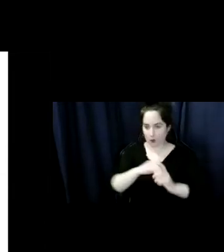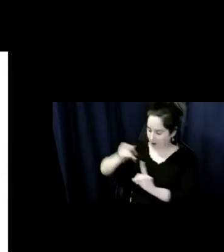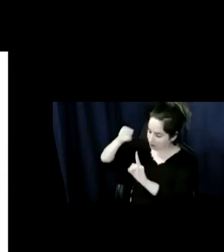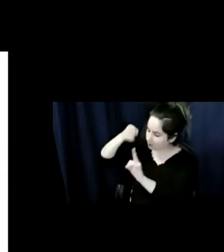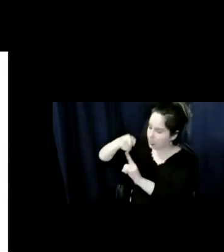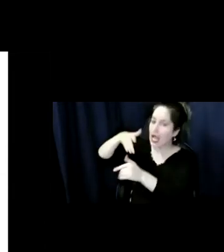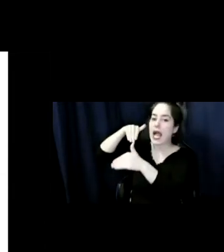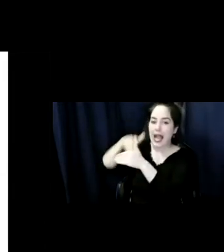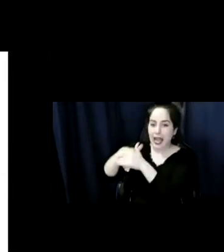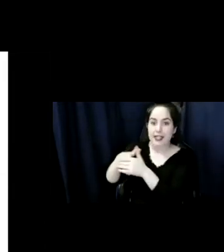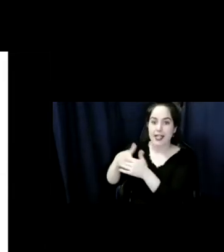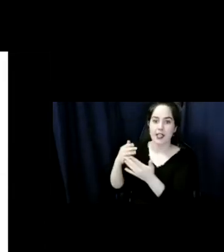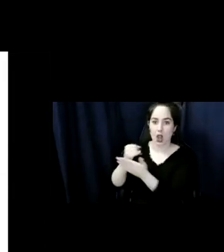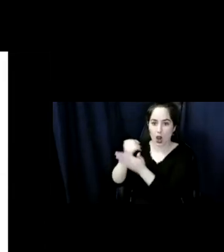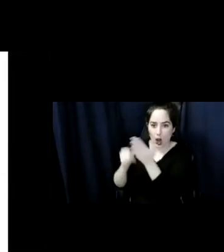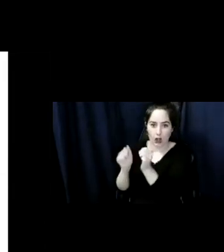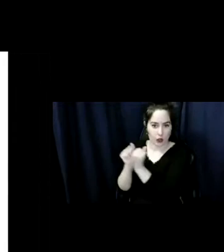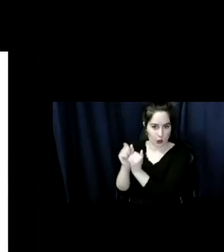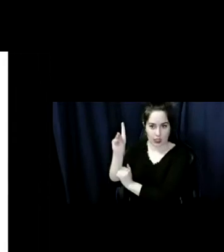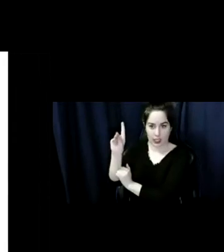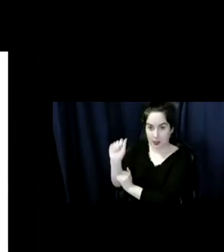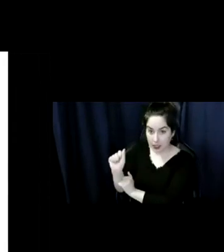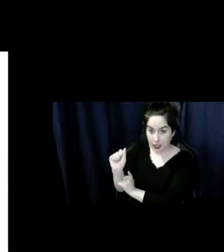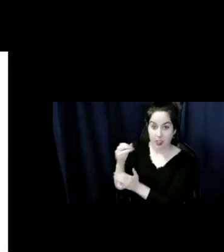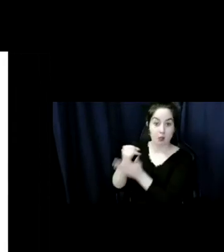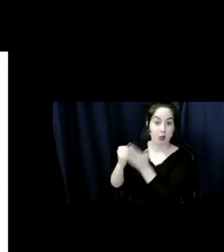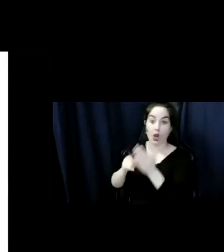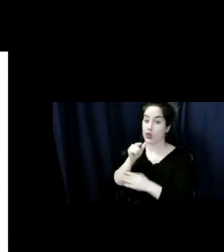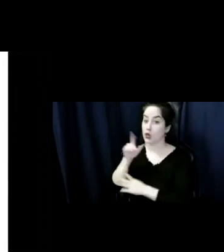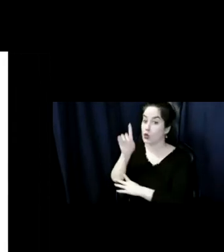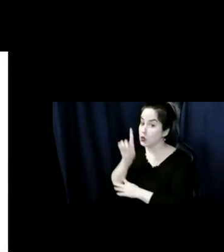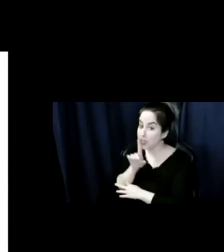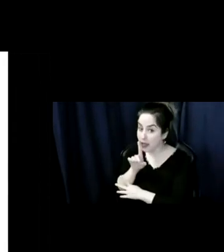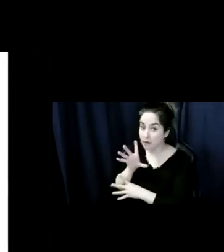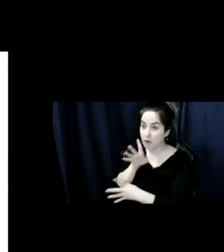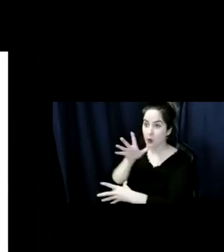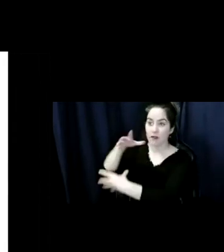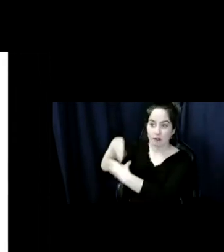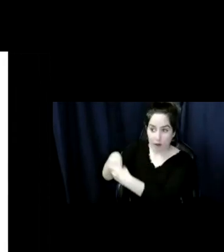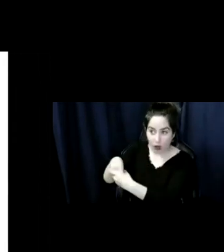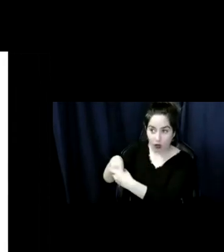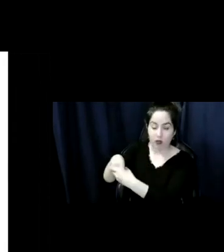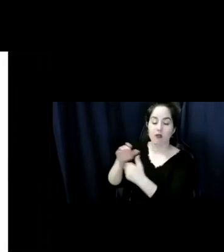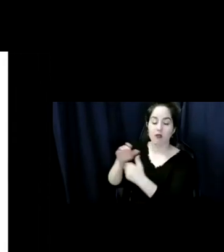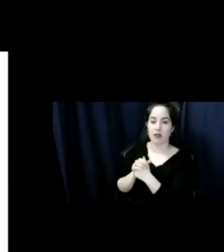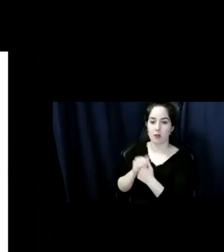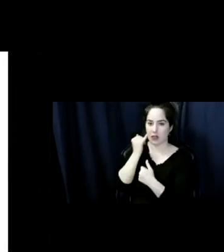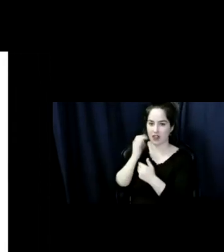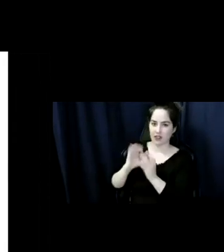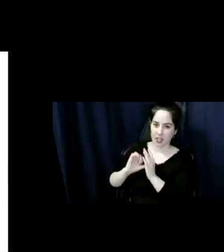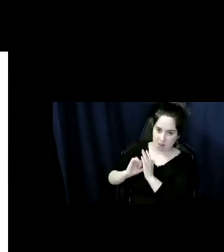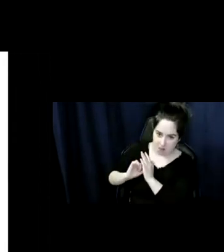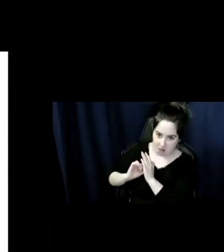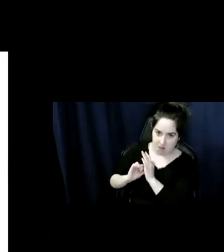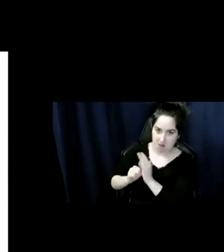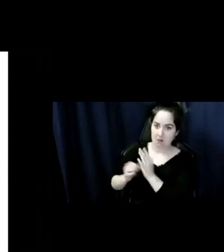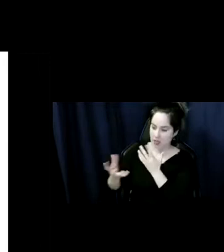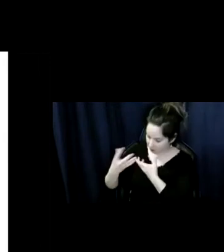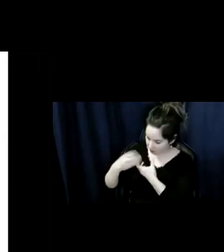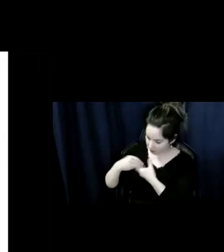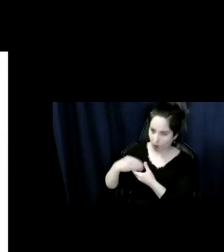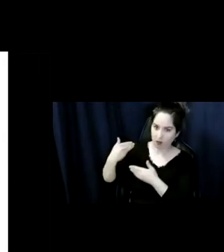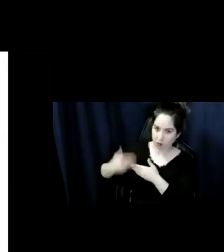with disabilities or artists who are deaf who are participating as key participants in your project. So